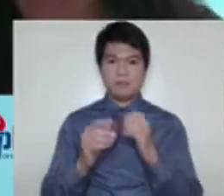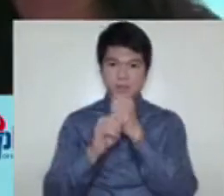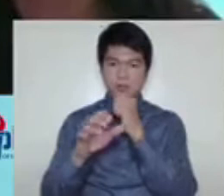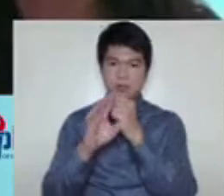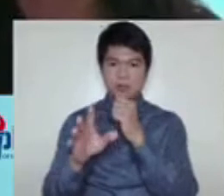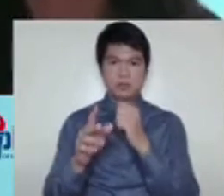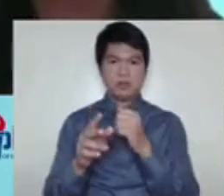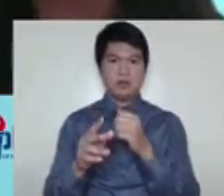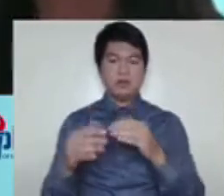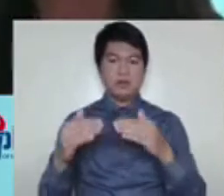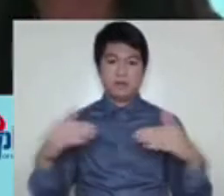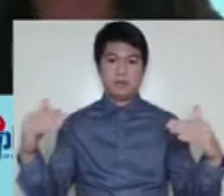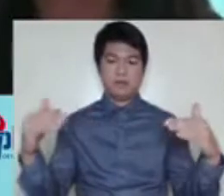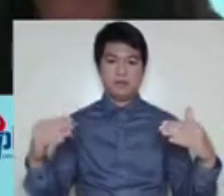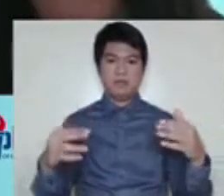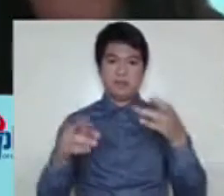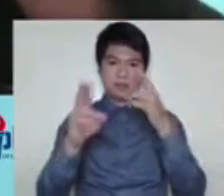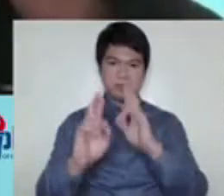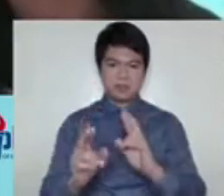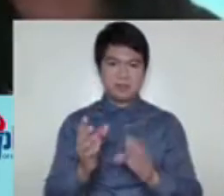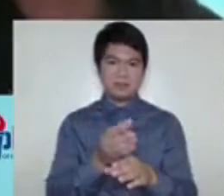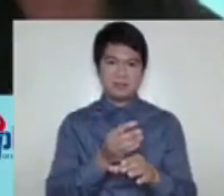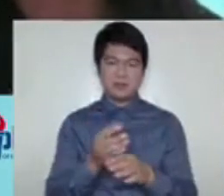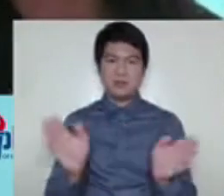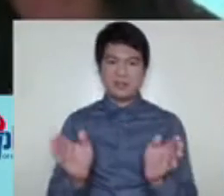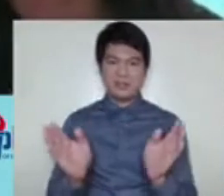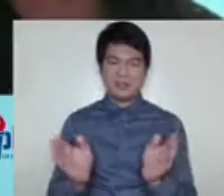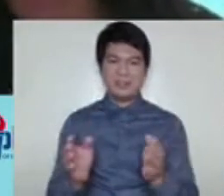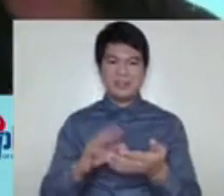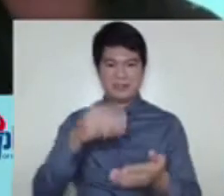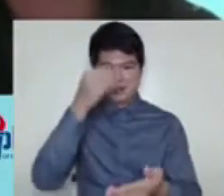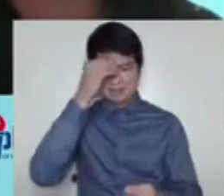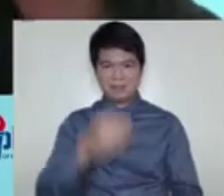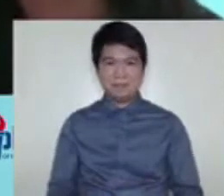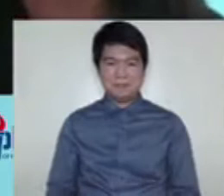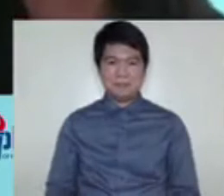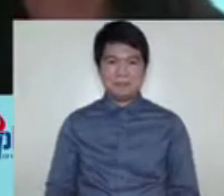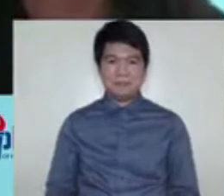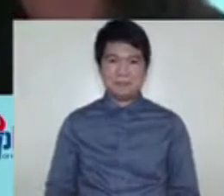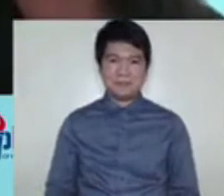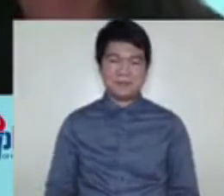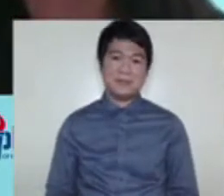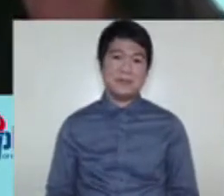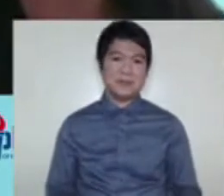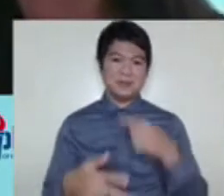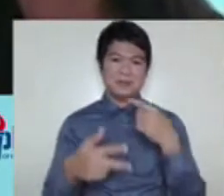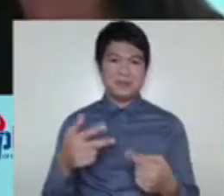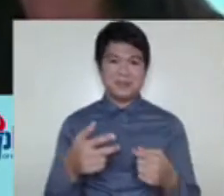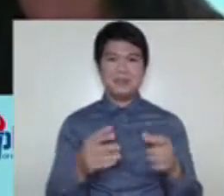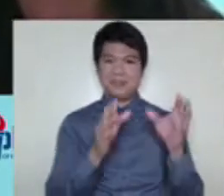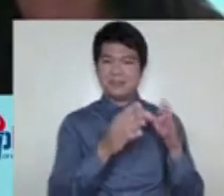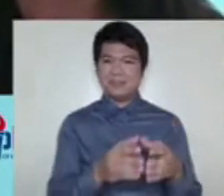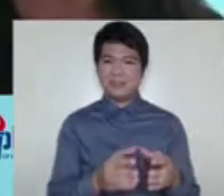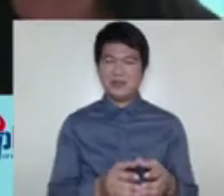to encourage learning. So these 3 sets of objectives are similar with our